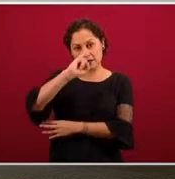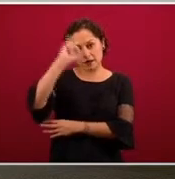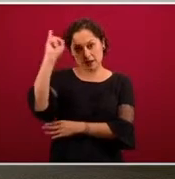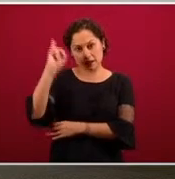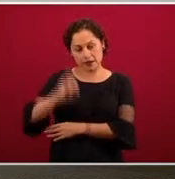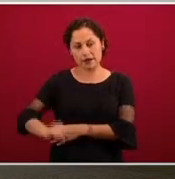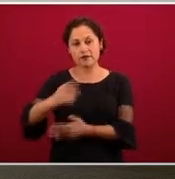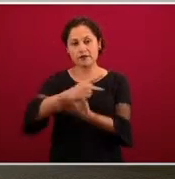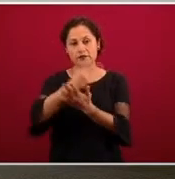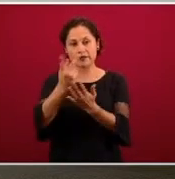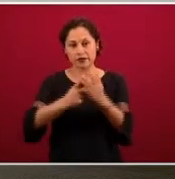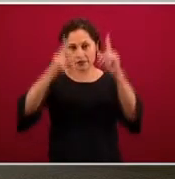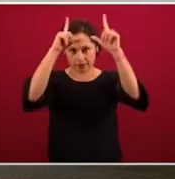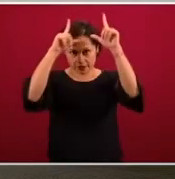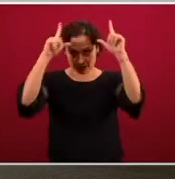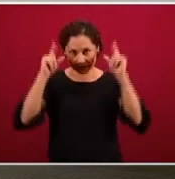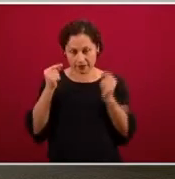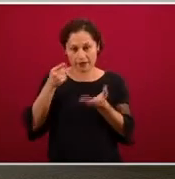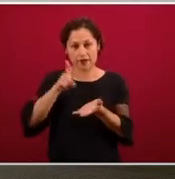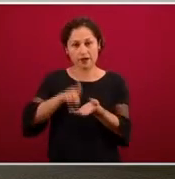Thank you very much,